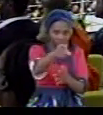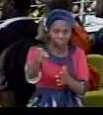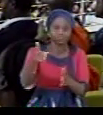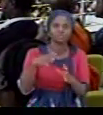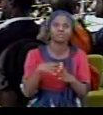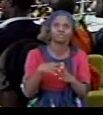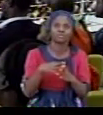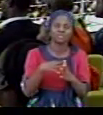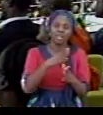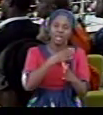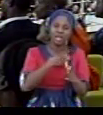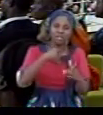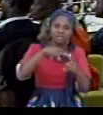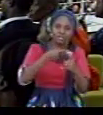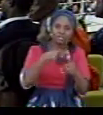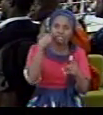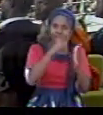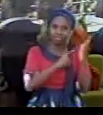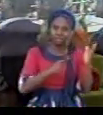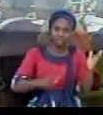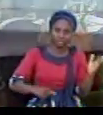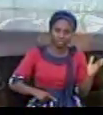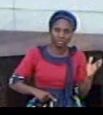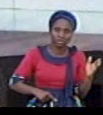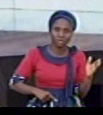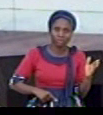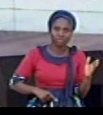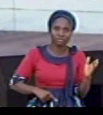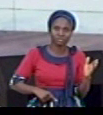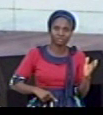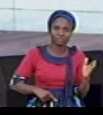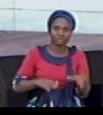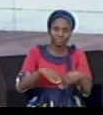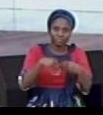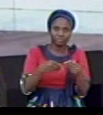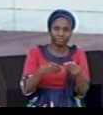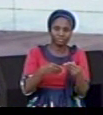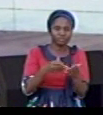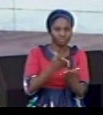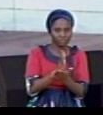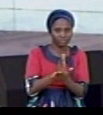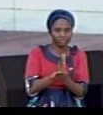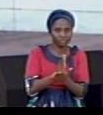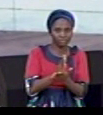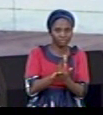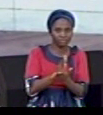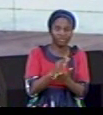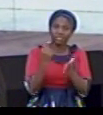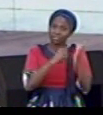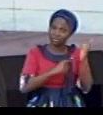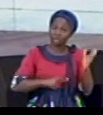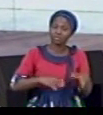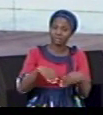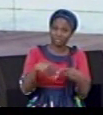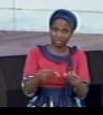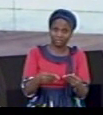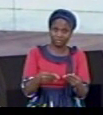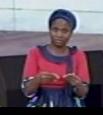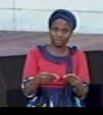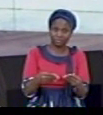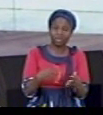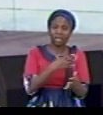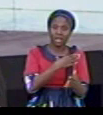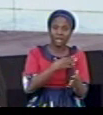then he said, the Lord gave. That's right. That's right. The Lord gave, and